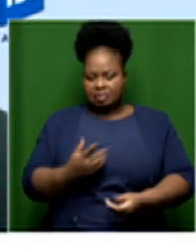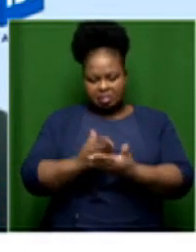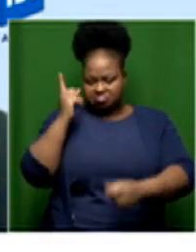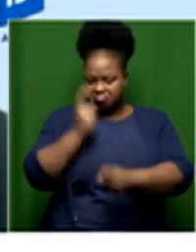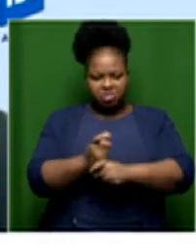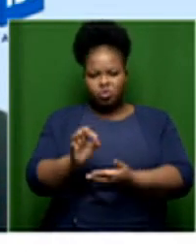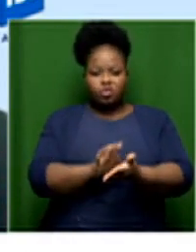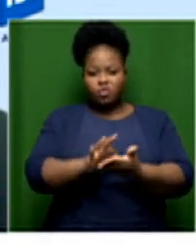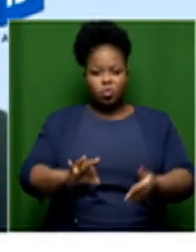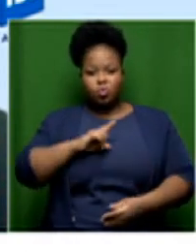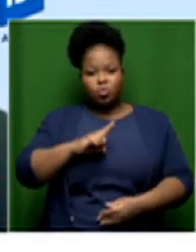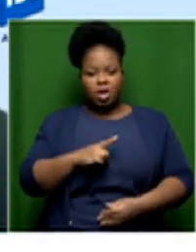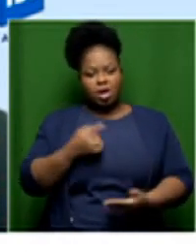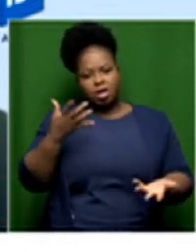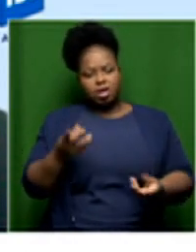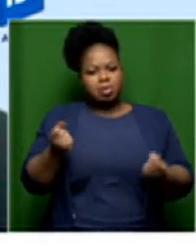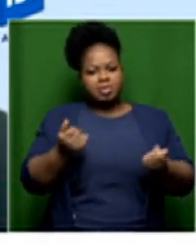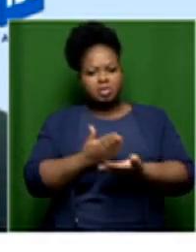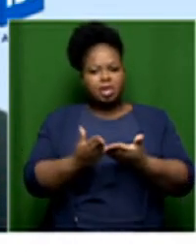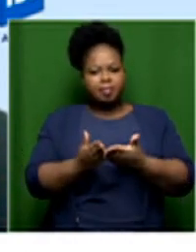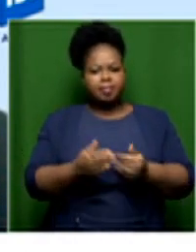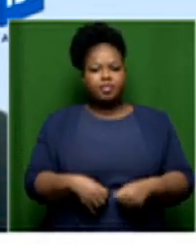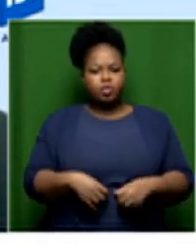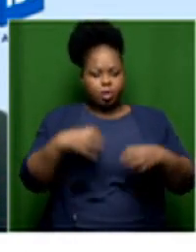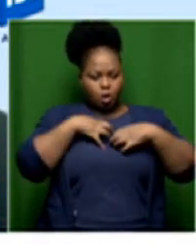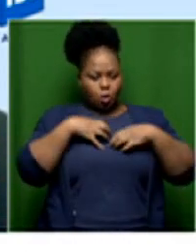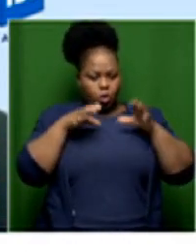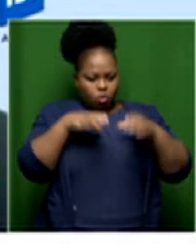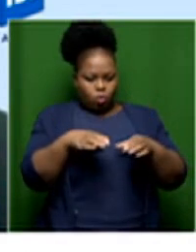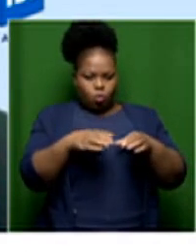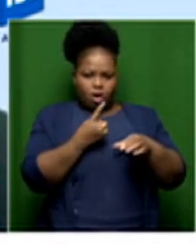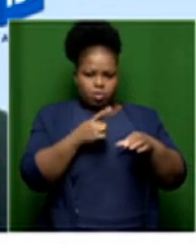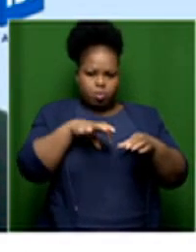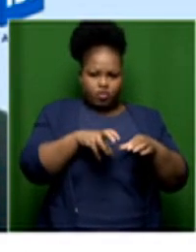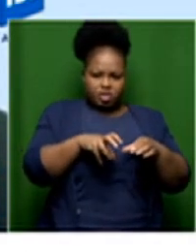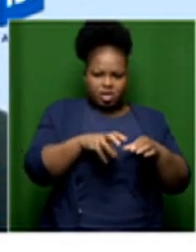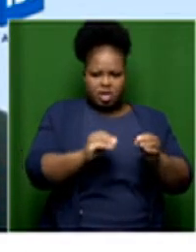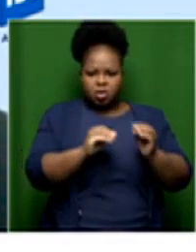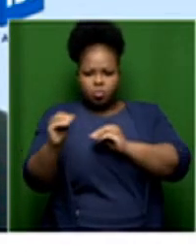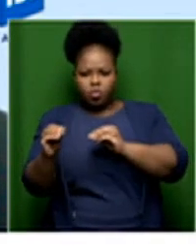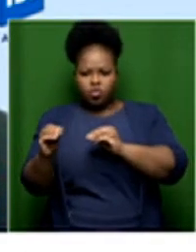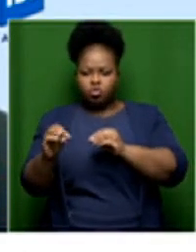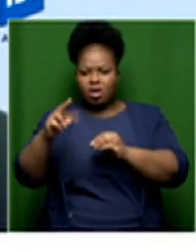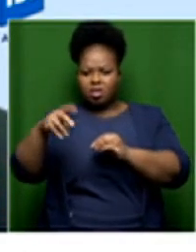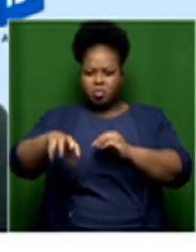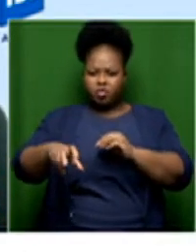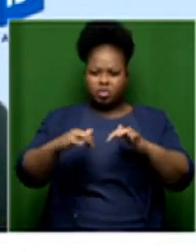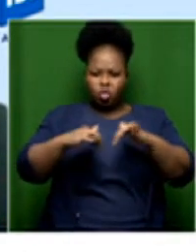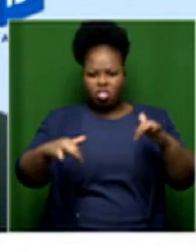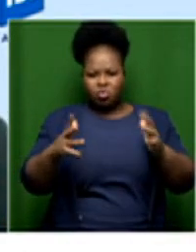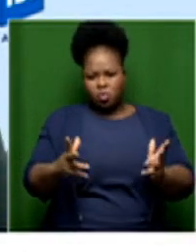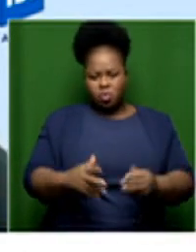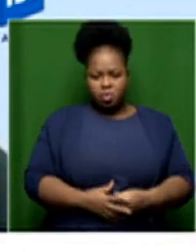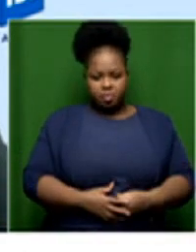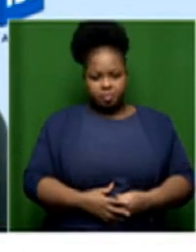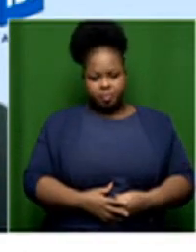vote because they had in instances been moved from one province even into a next.